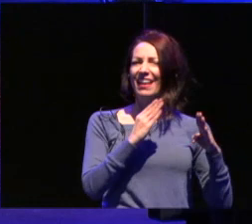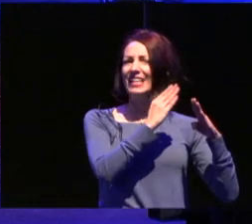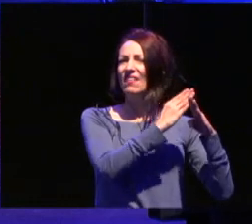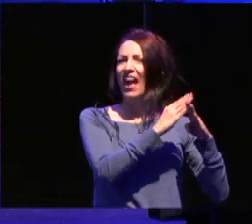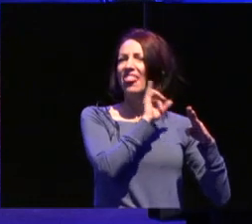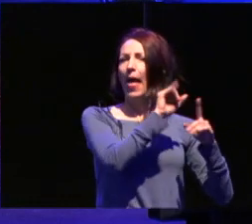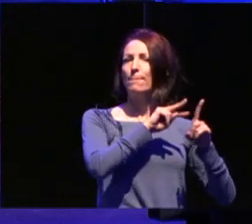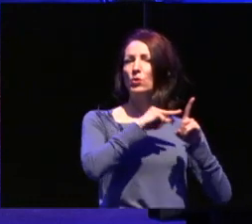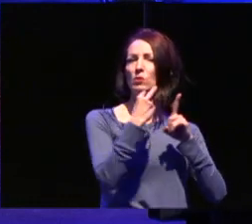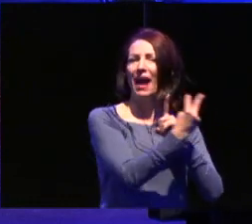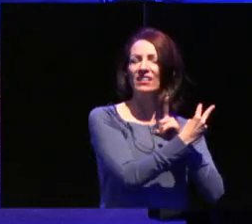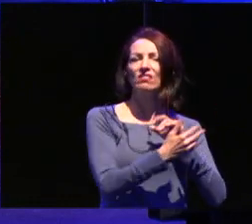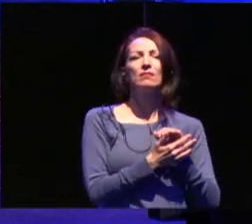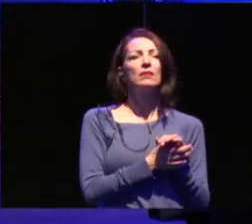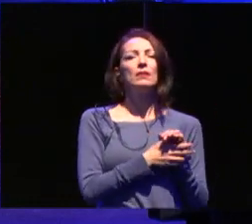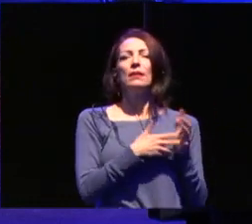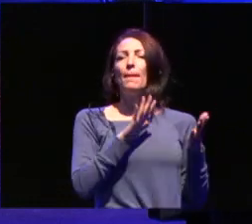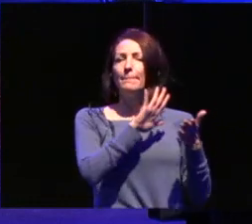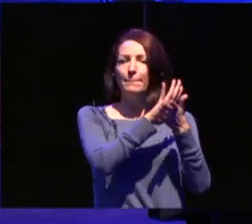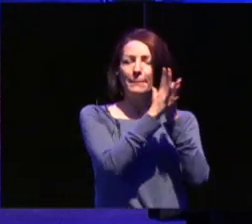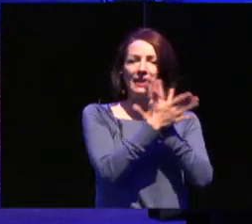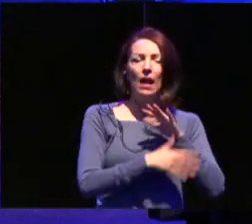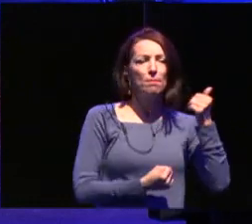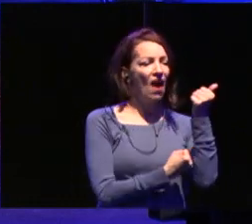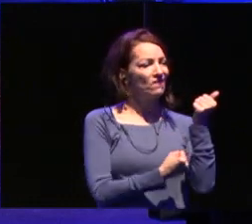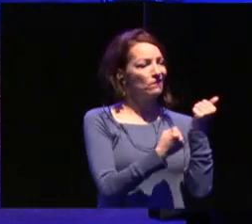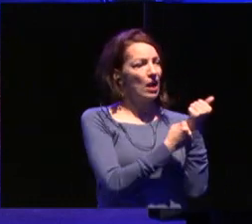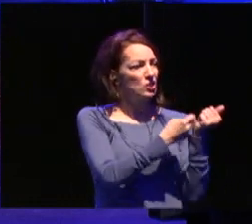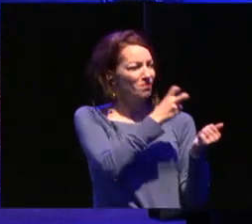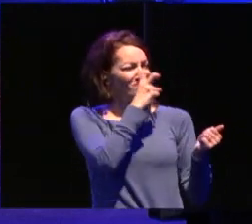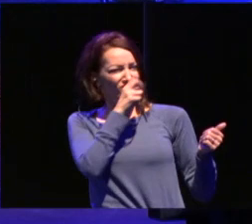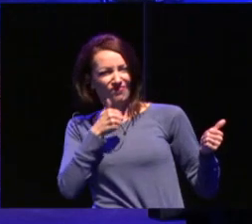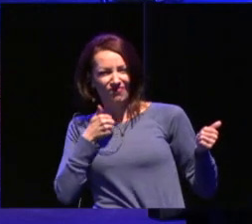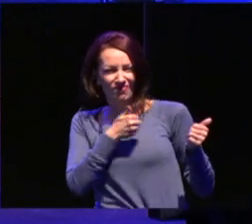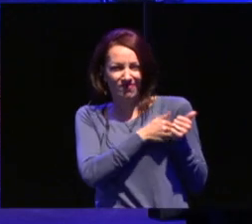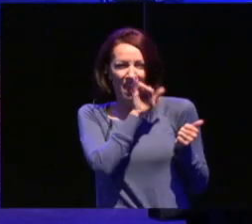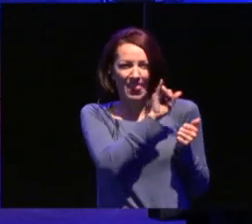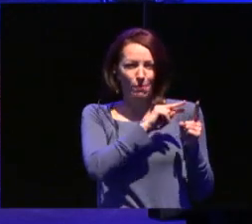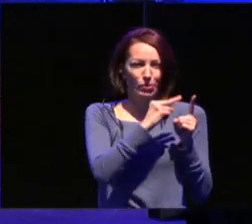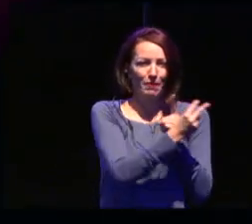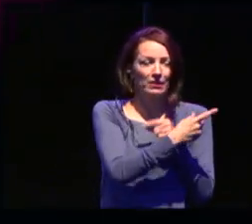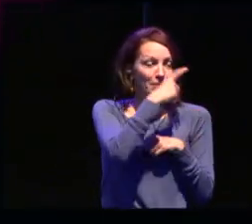particular perception, that particular point of view, and then they become a fundamentalist to that particular point of view, you see, because they're afraid that